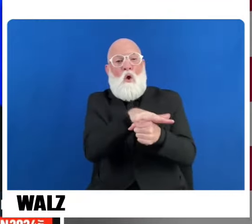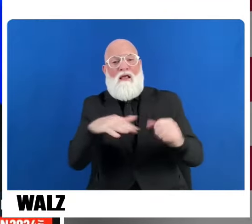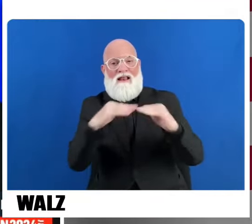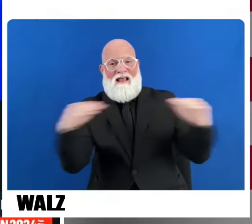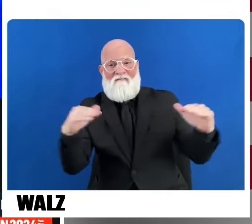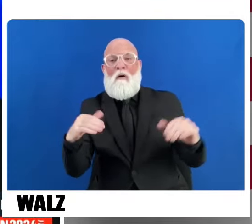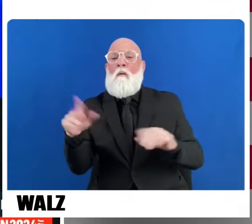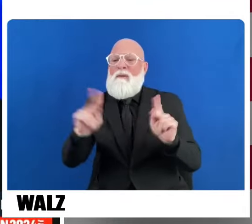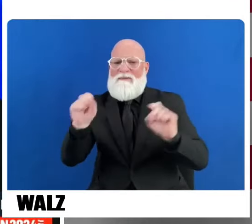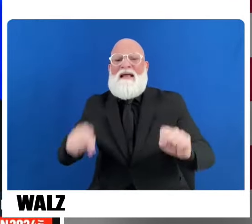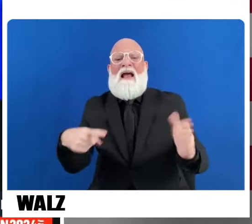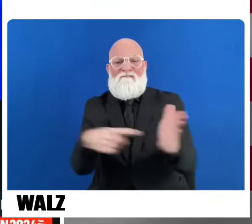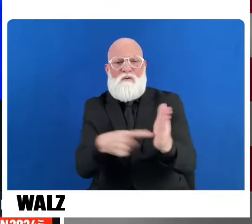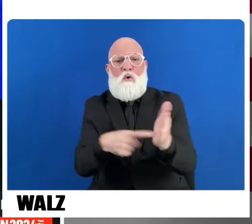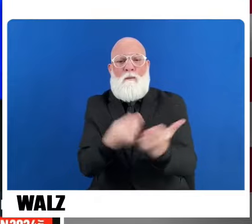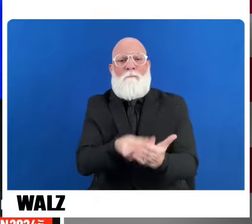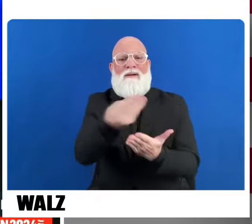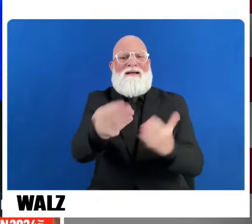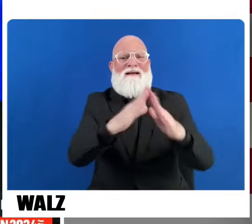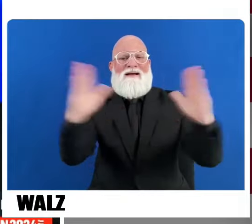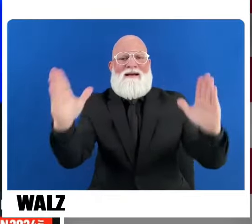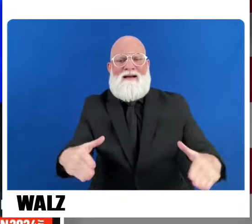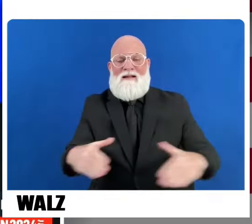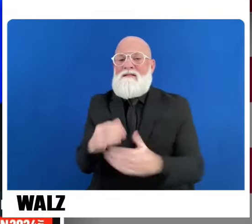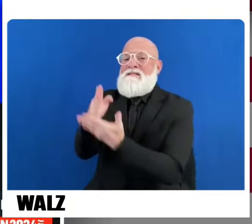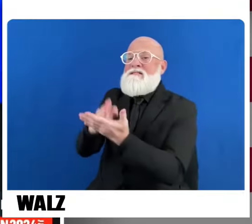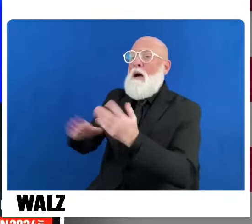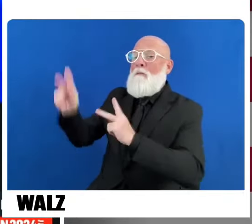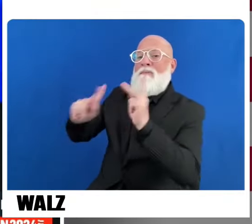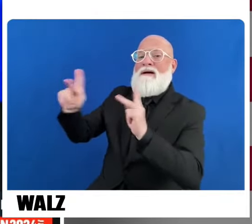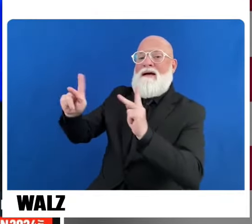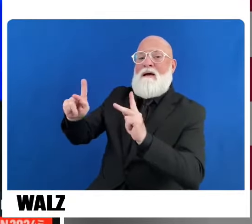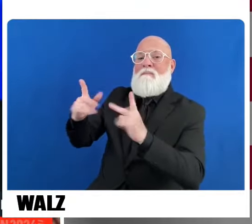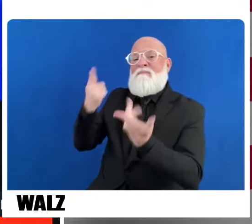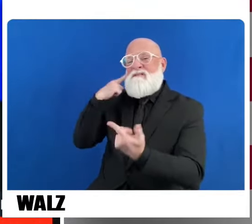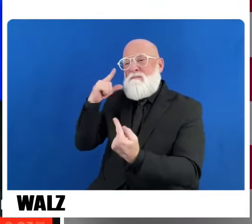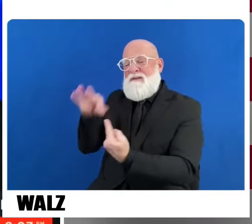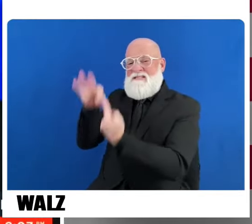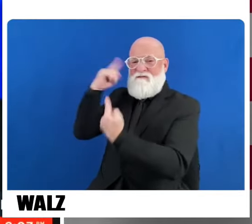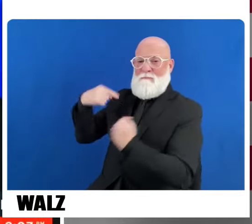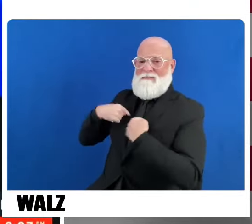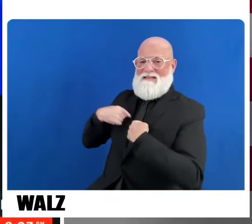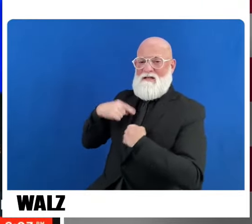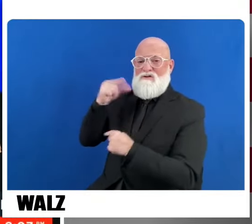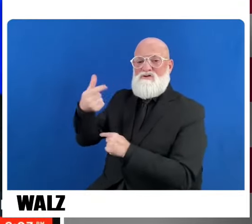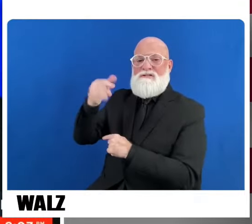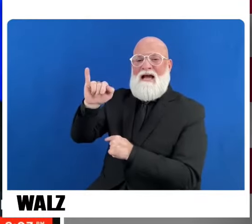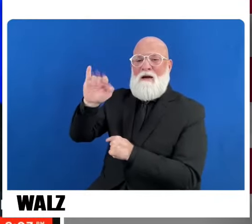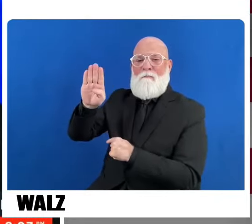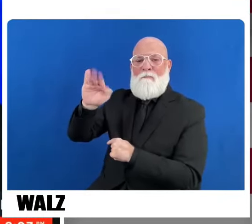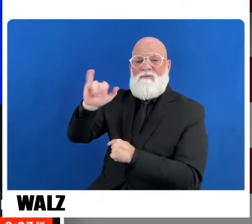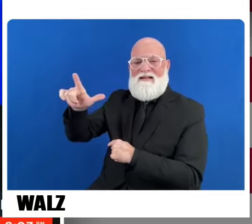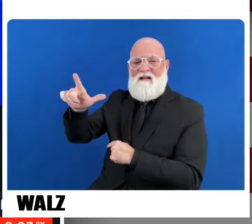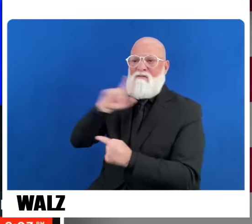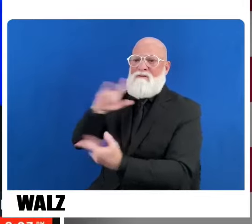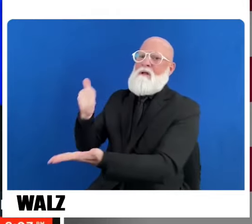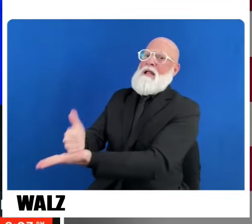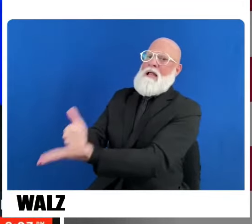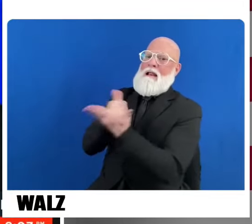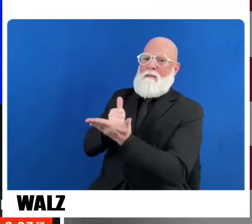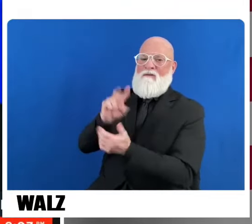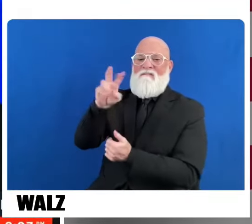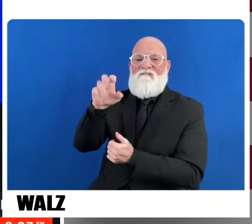of the, certainly for me, using the GI Bill was one thing, but a veteran's home loan, the big thing about a veteran's home